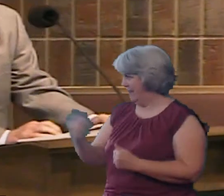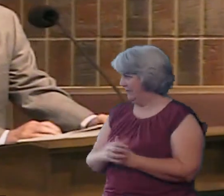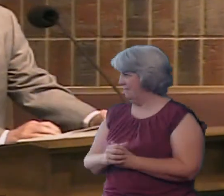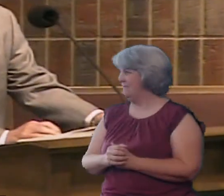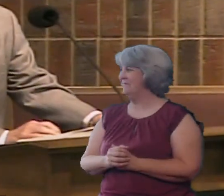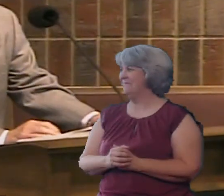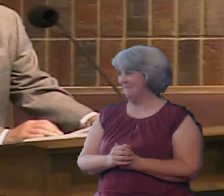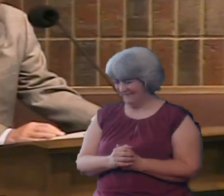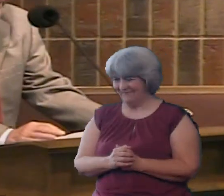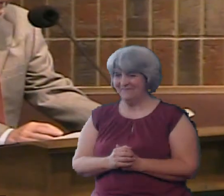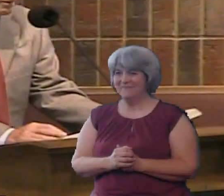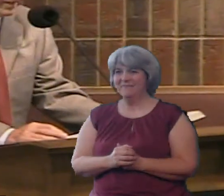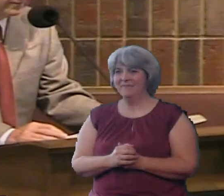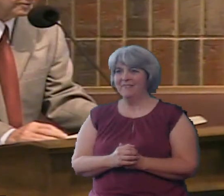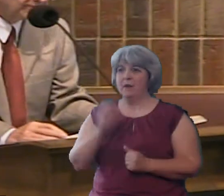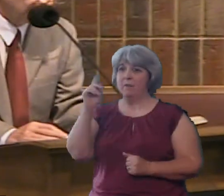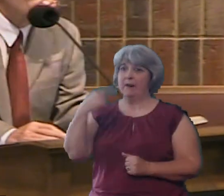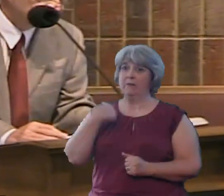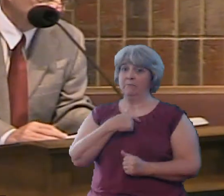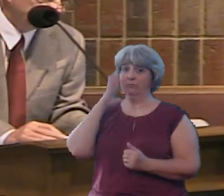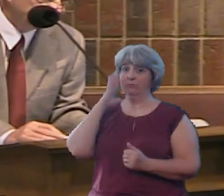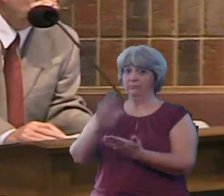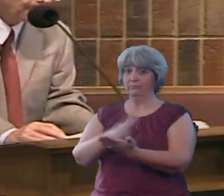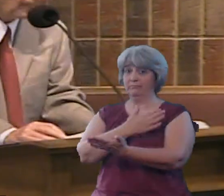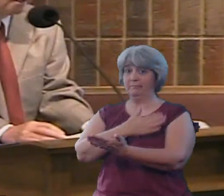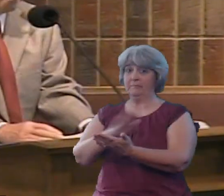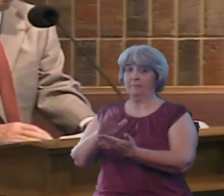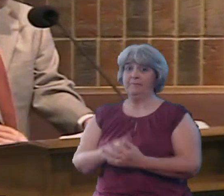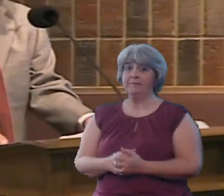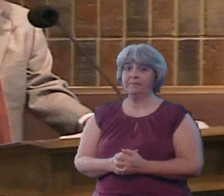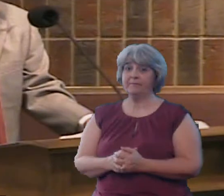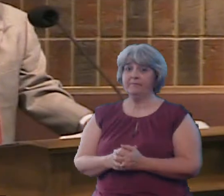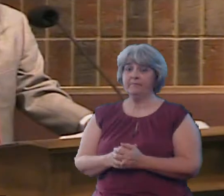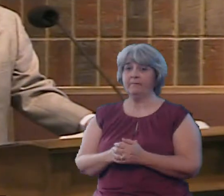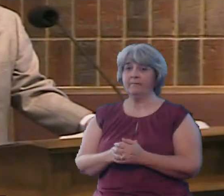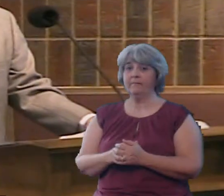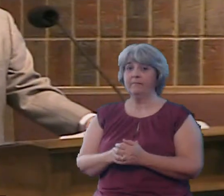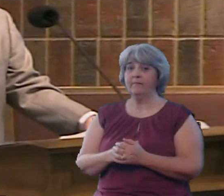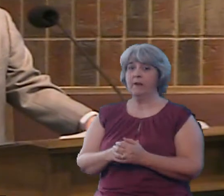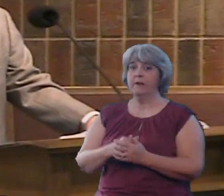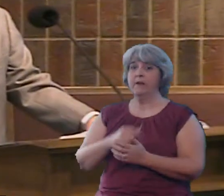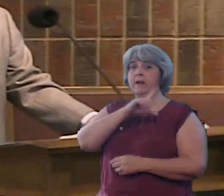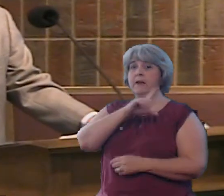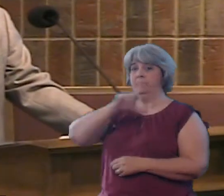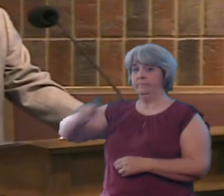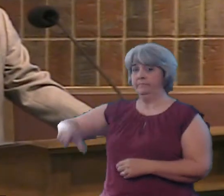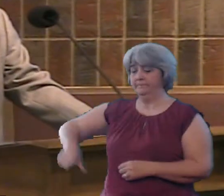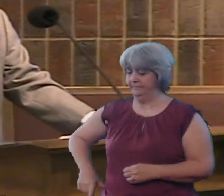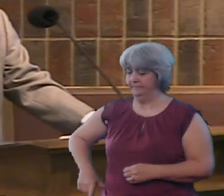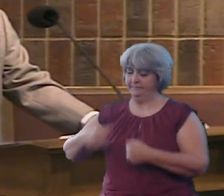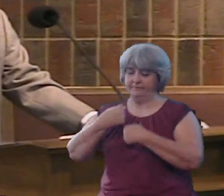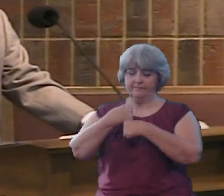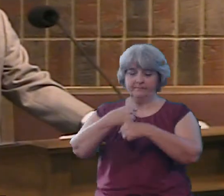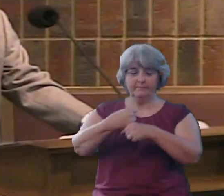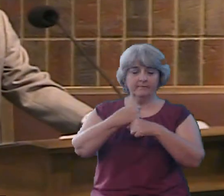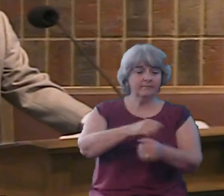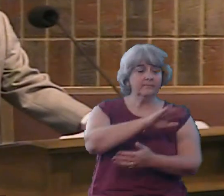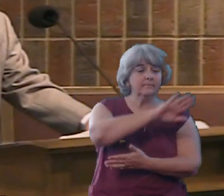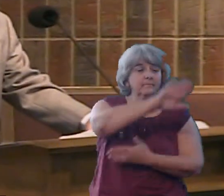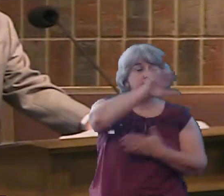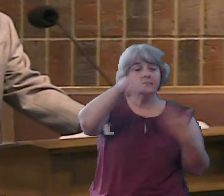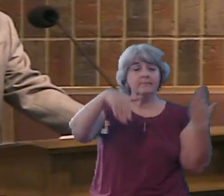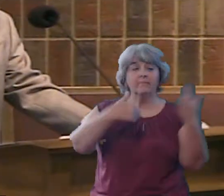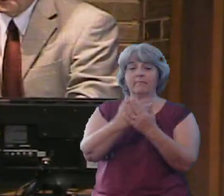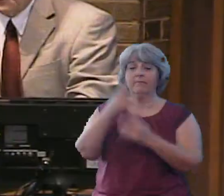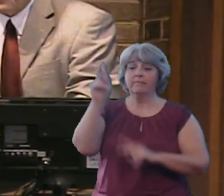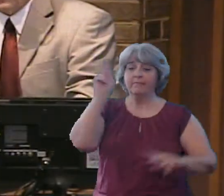632, we'll do the first and the last stanzas, please. Of one the Lord has made the race, through one